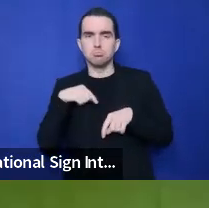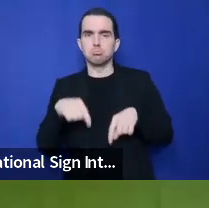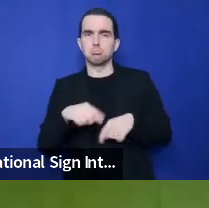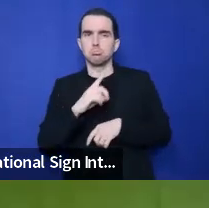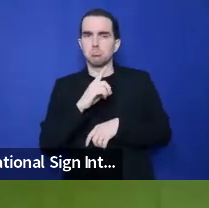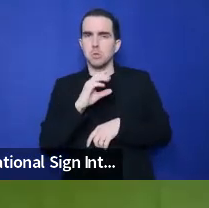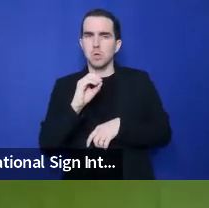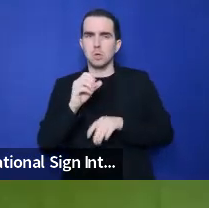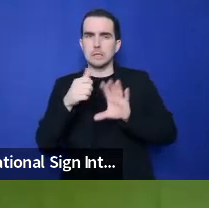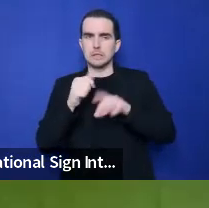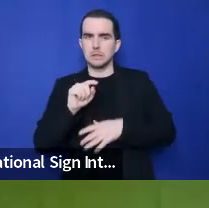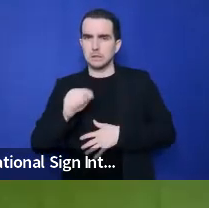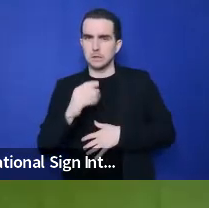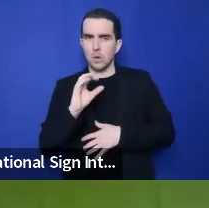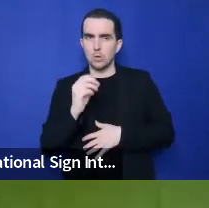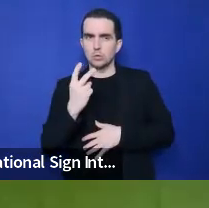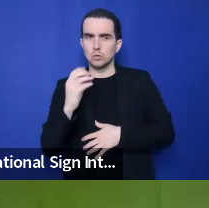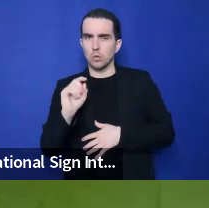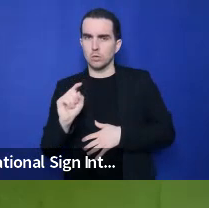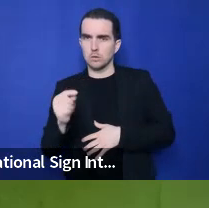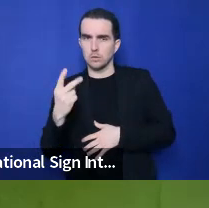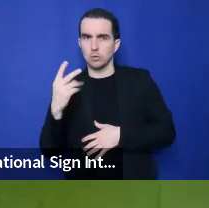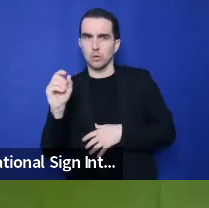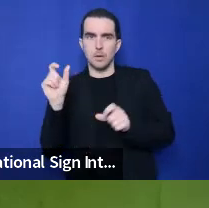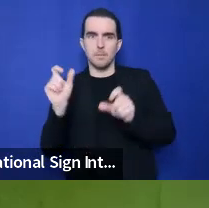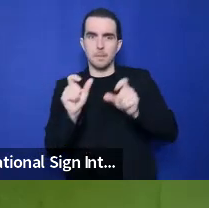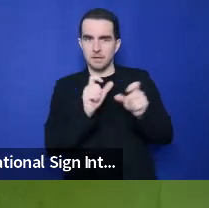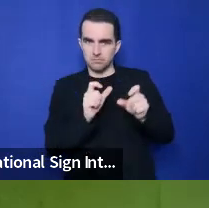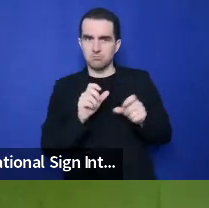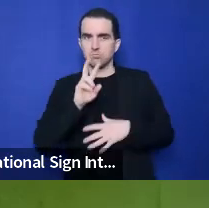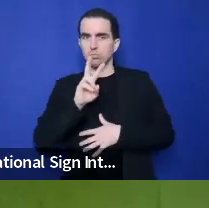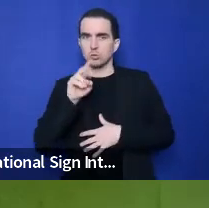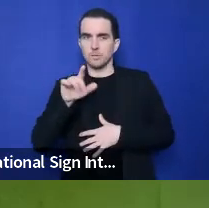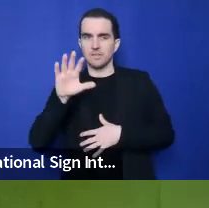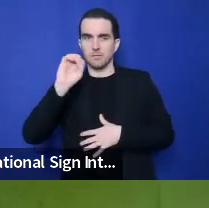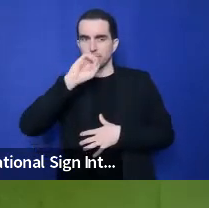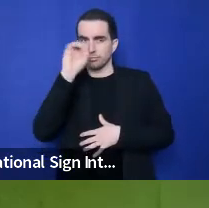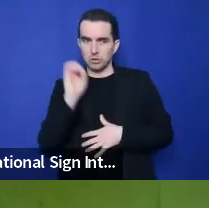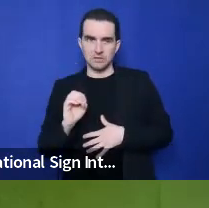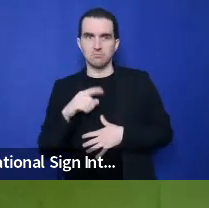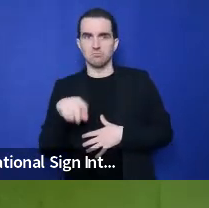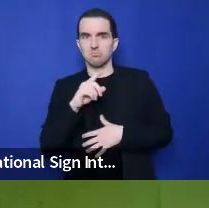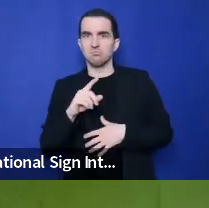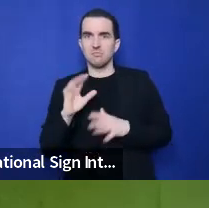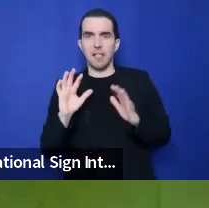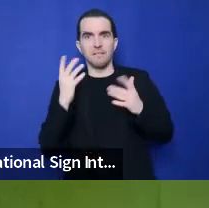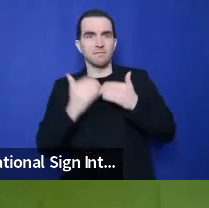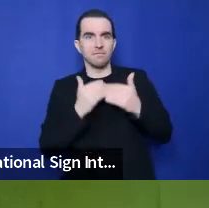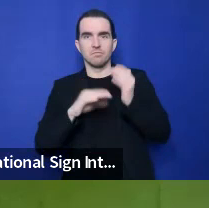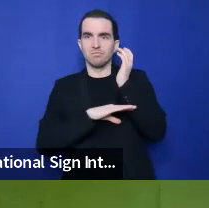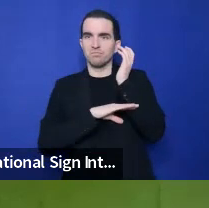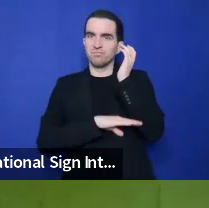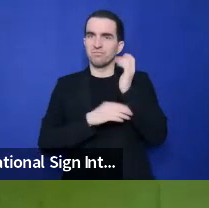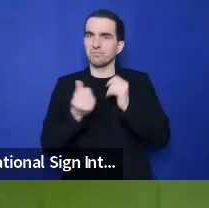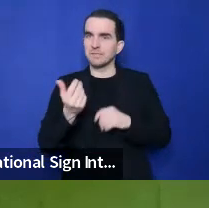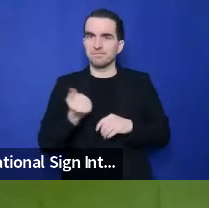Tonga is an aging population. In fact, one of the very few countries in the Pacific with aging population, because